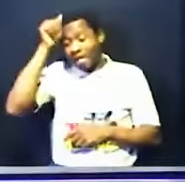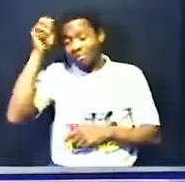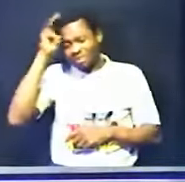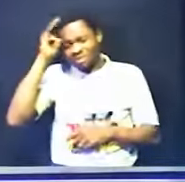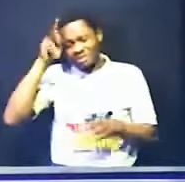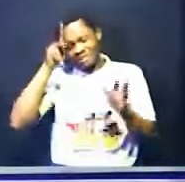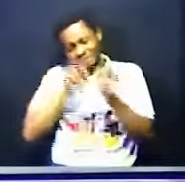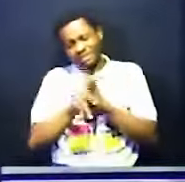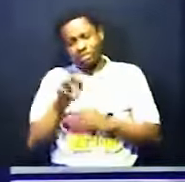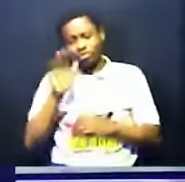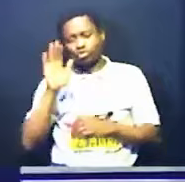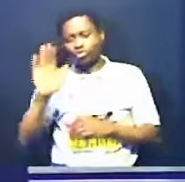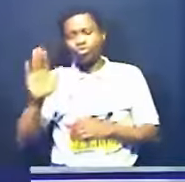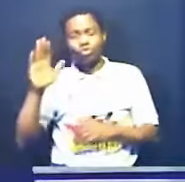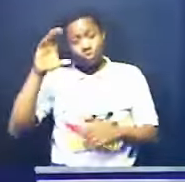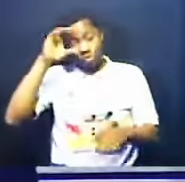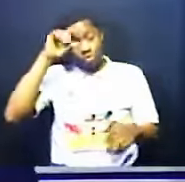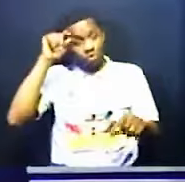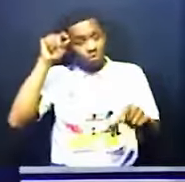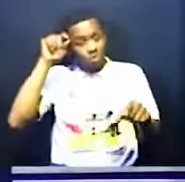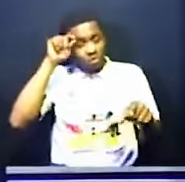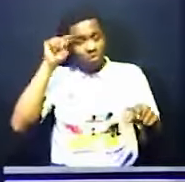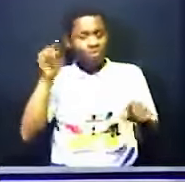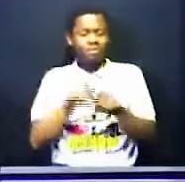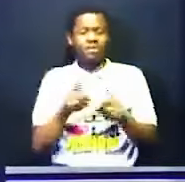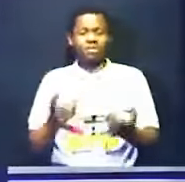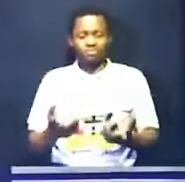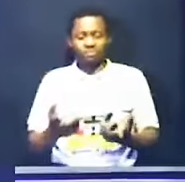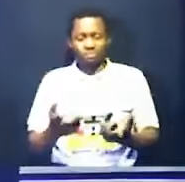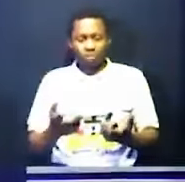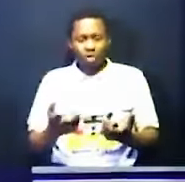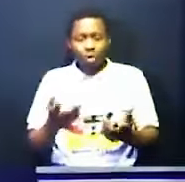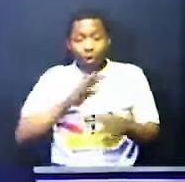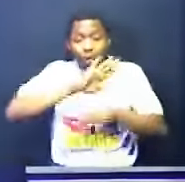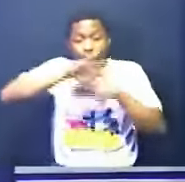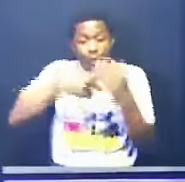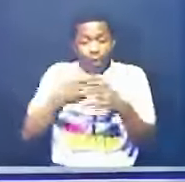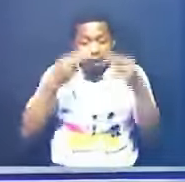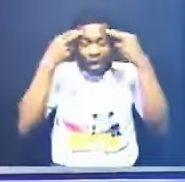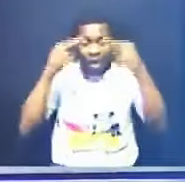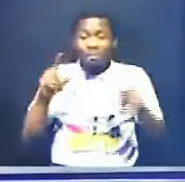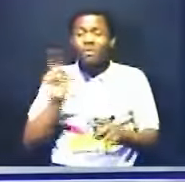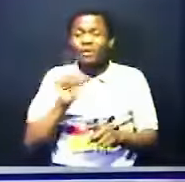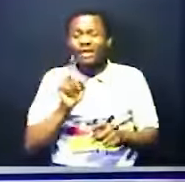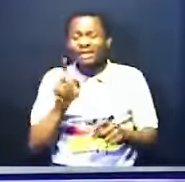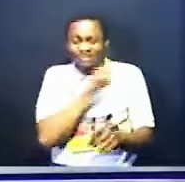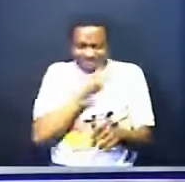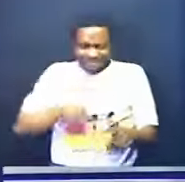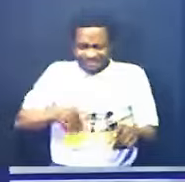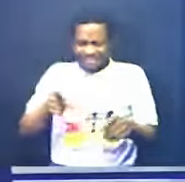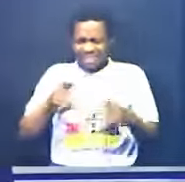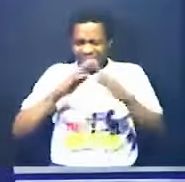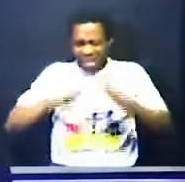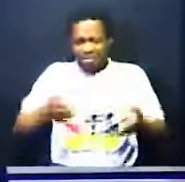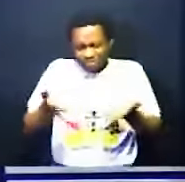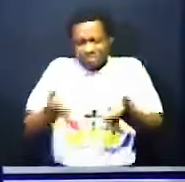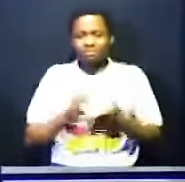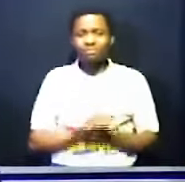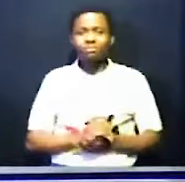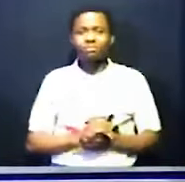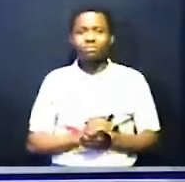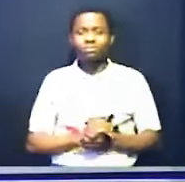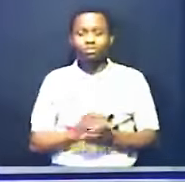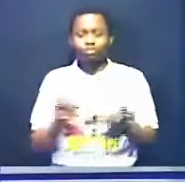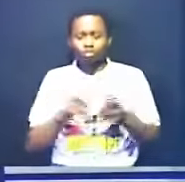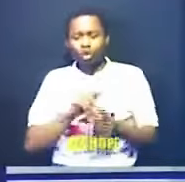Abema. This is happening in the king's house. When you na esi, e wa hifi ho. So the children fled.